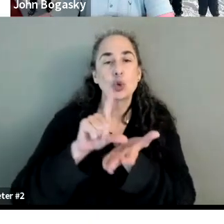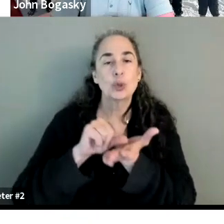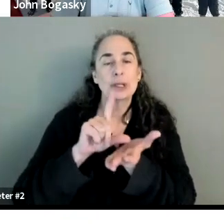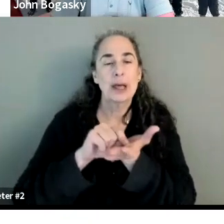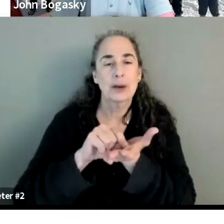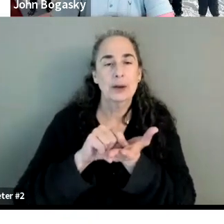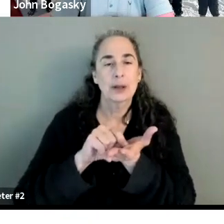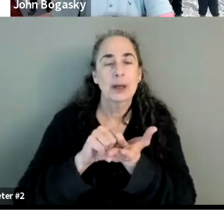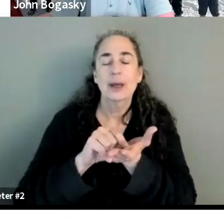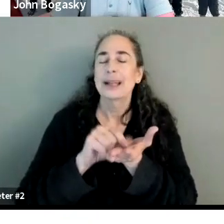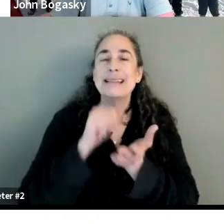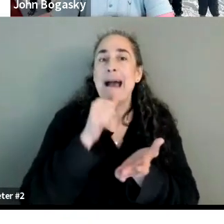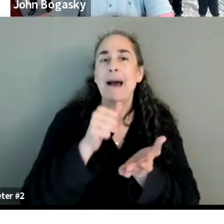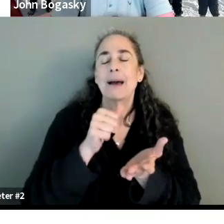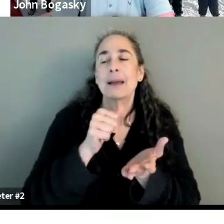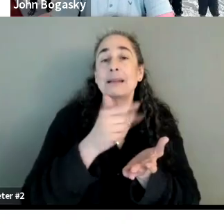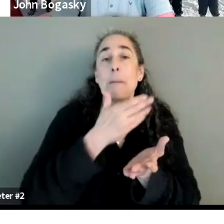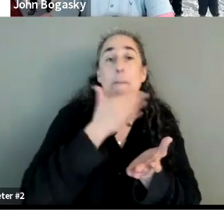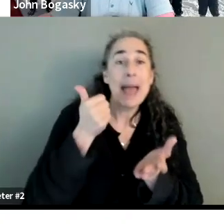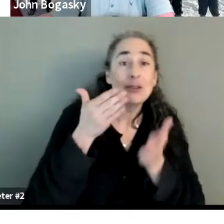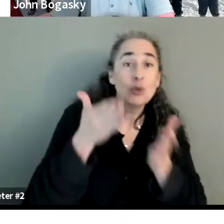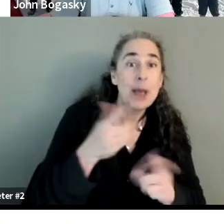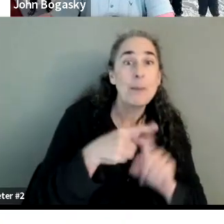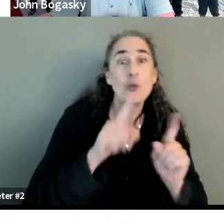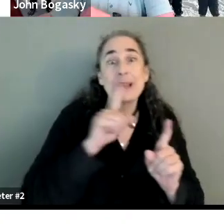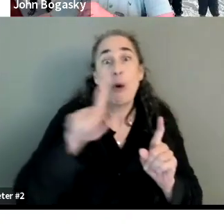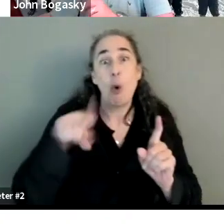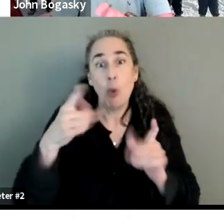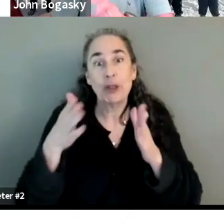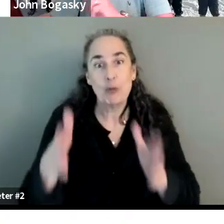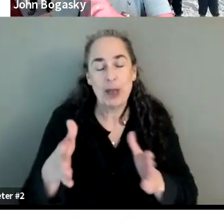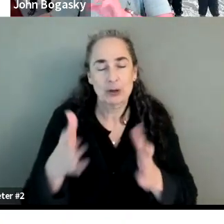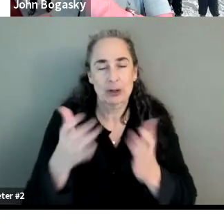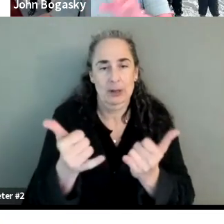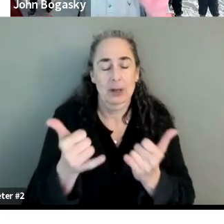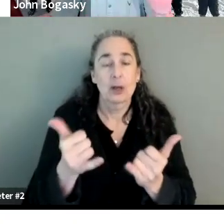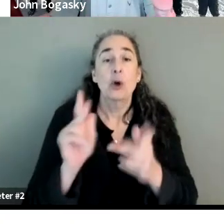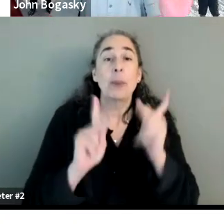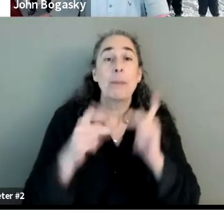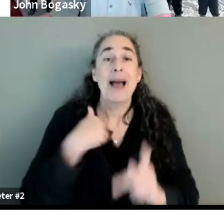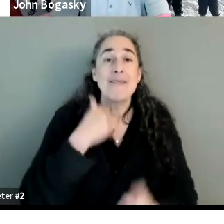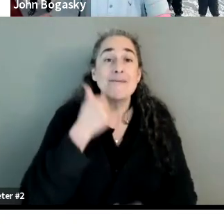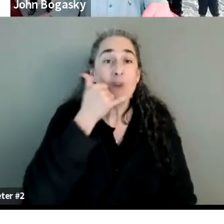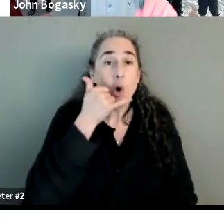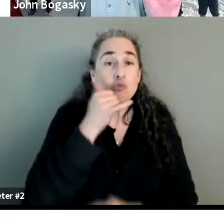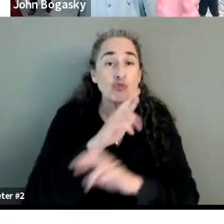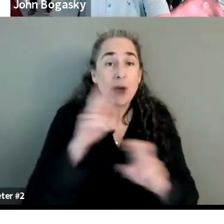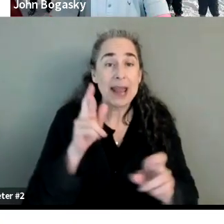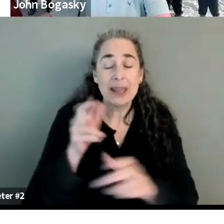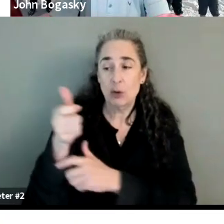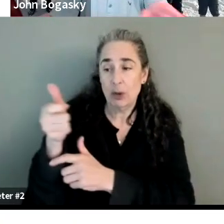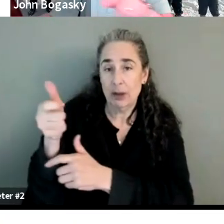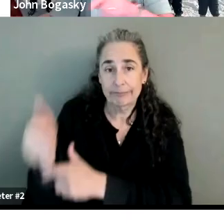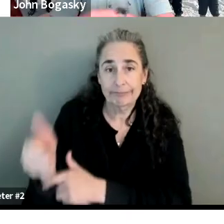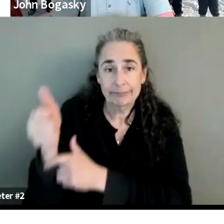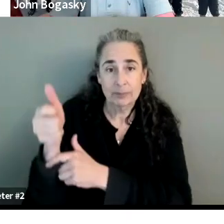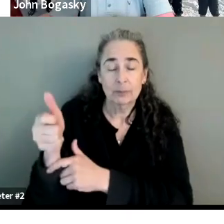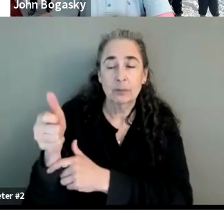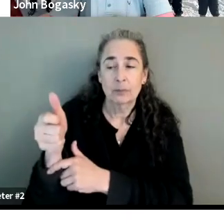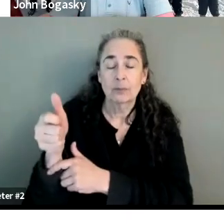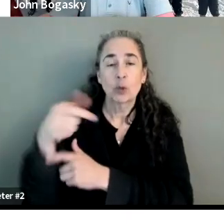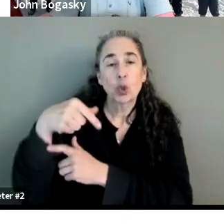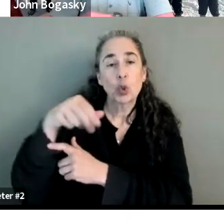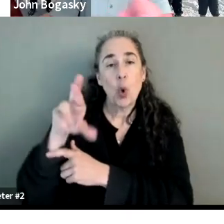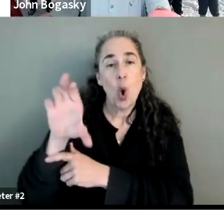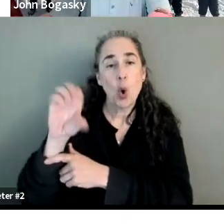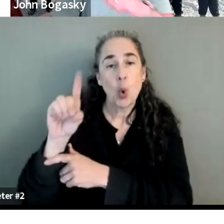way. It's really the only way to get current information. So those of you that have your phone handy, you can take your phone out, click on that QR